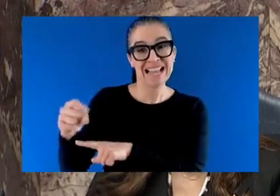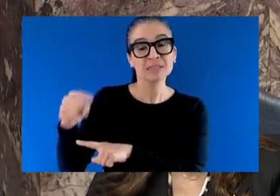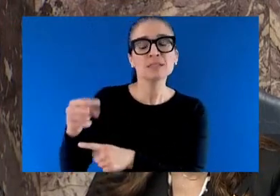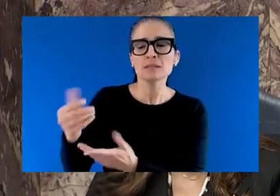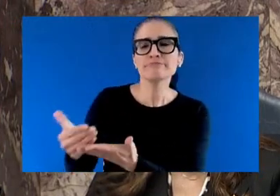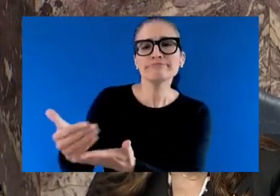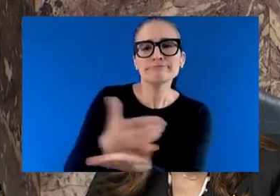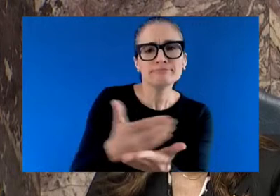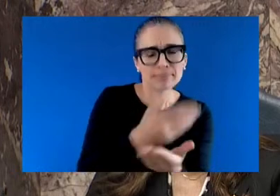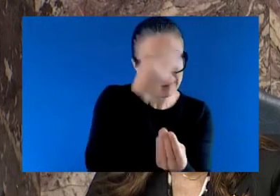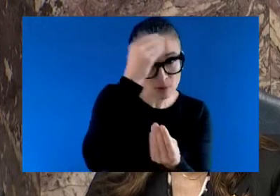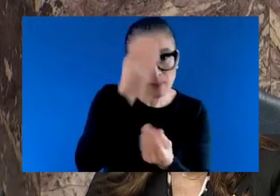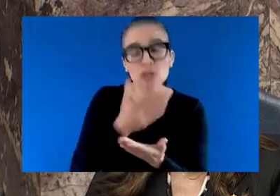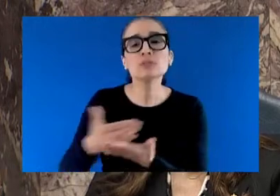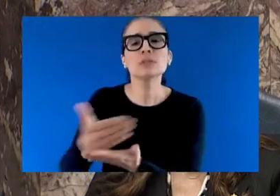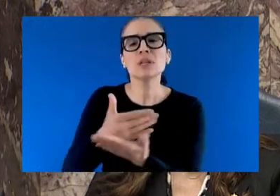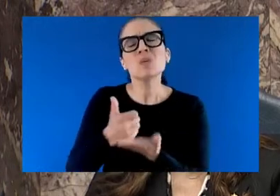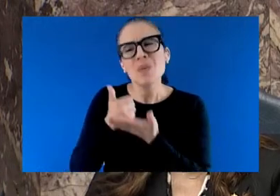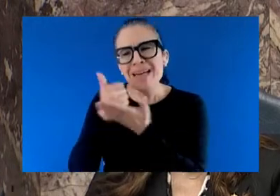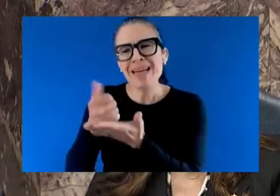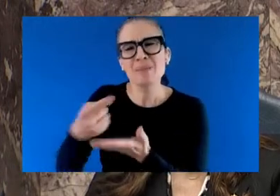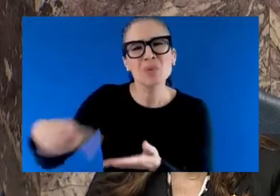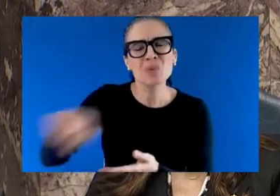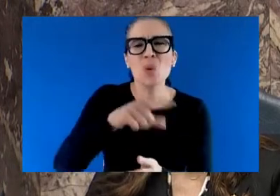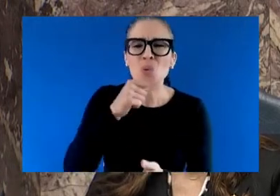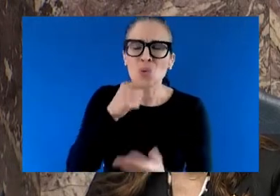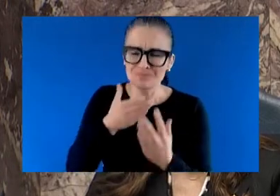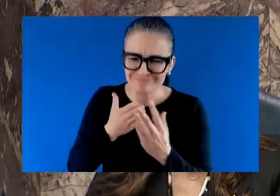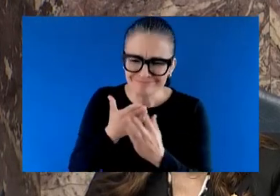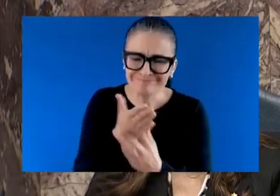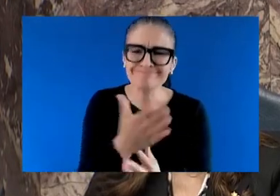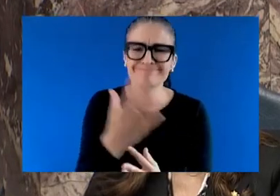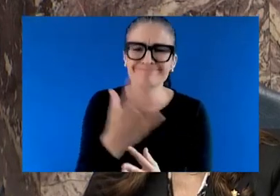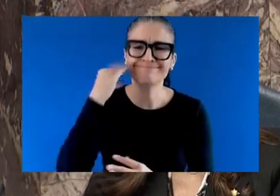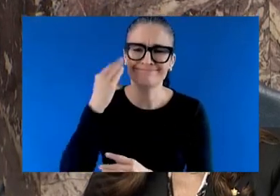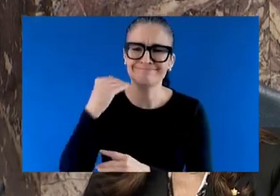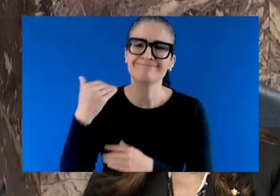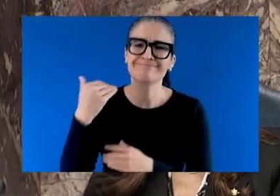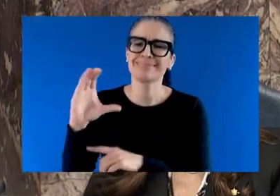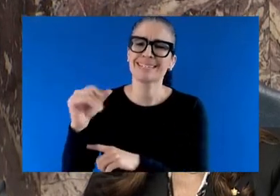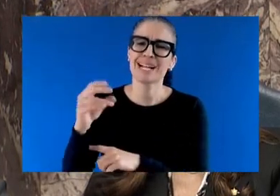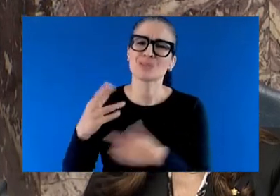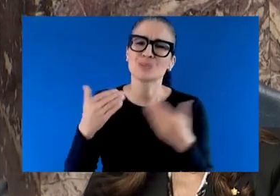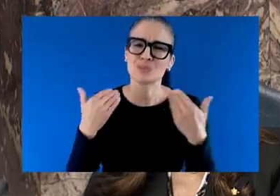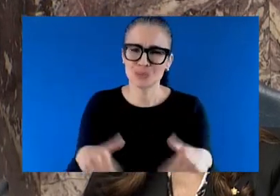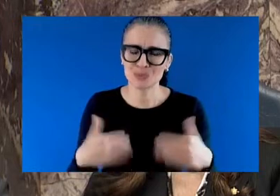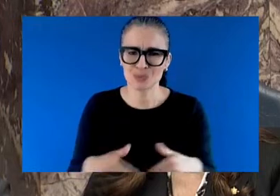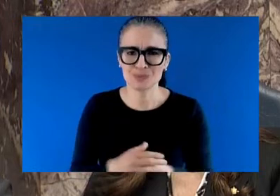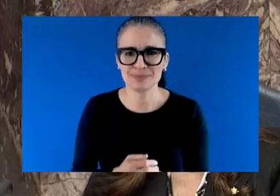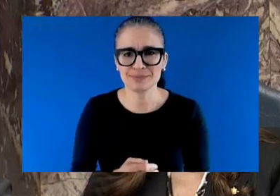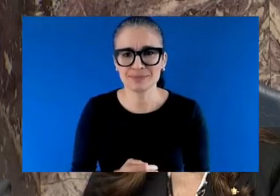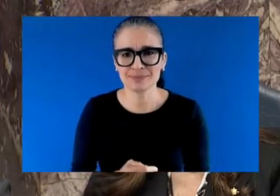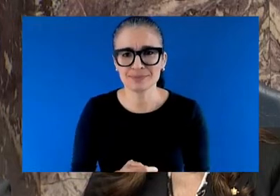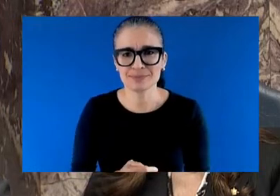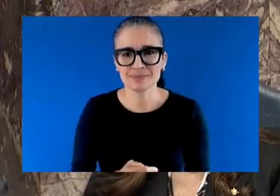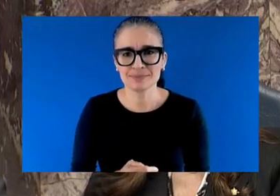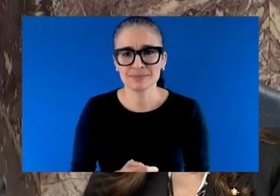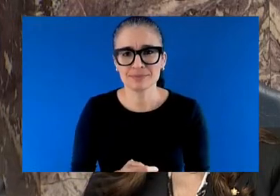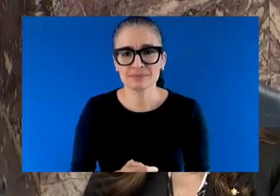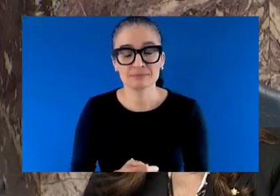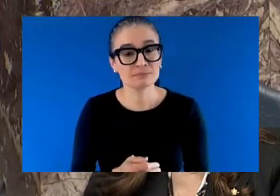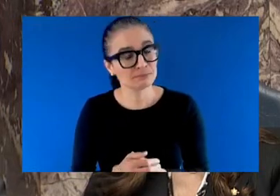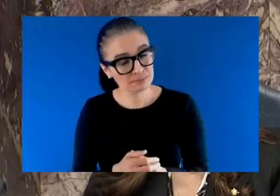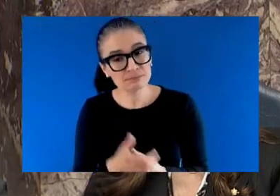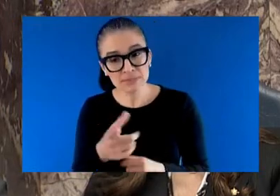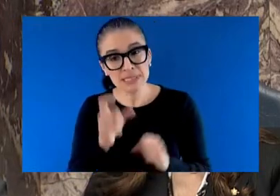are a number of ways, including making a personal donation, a monthly donation, host a fundraiser, or leave a legacy with a planned